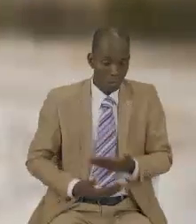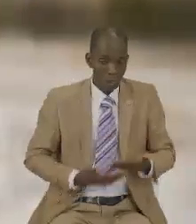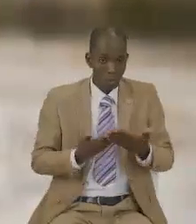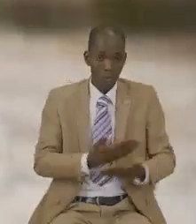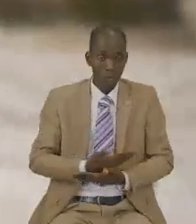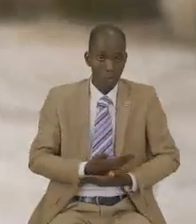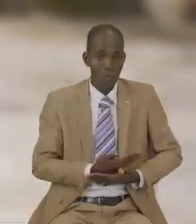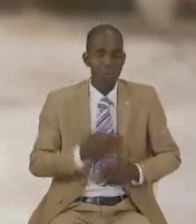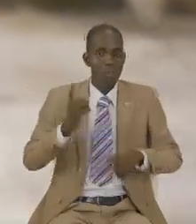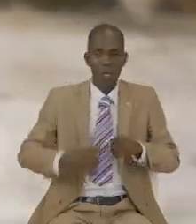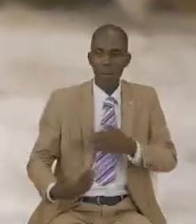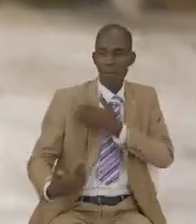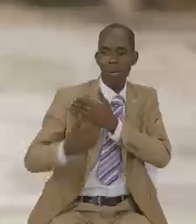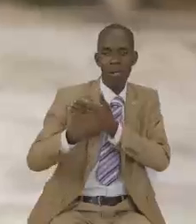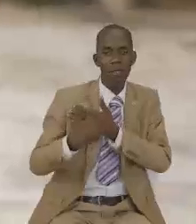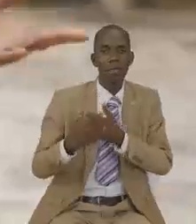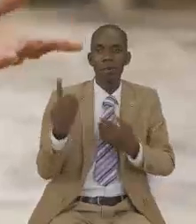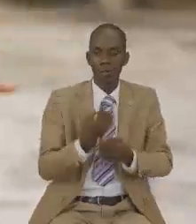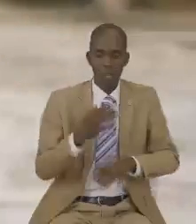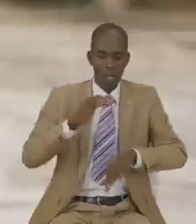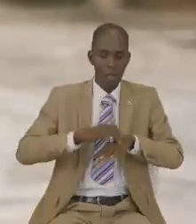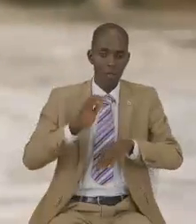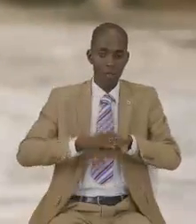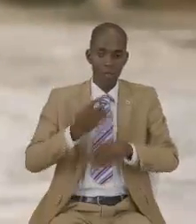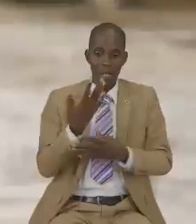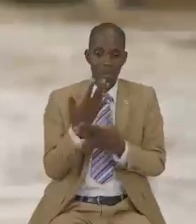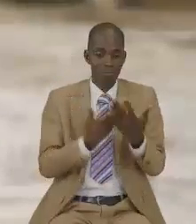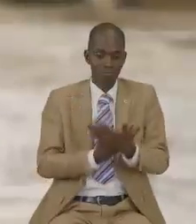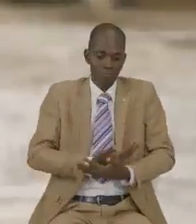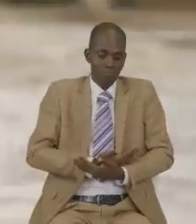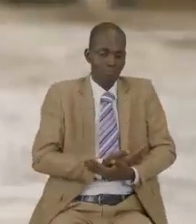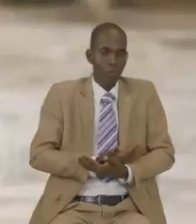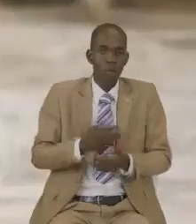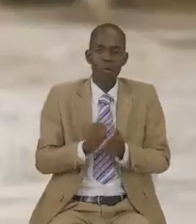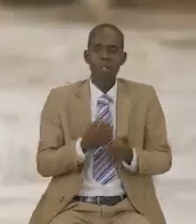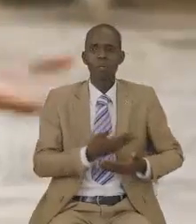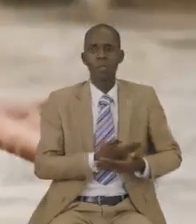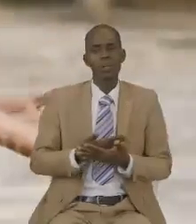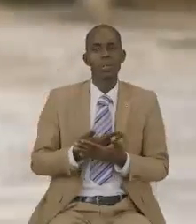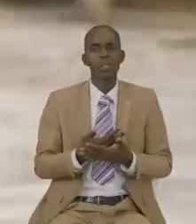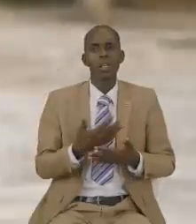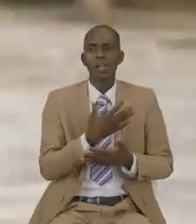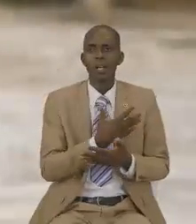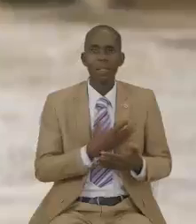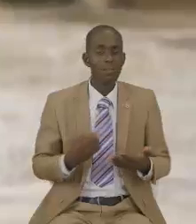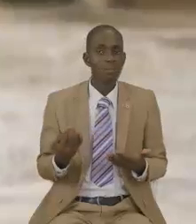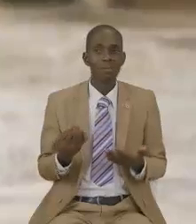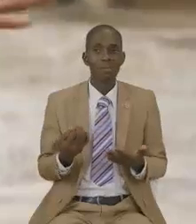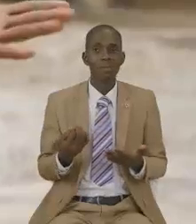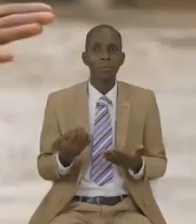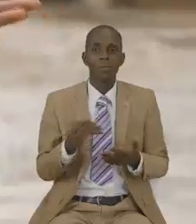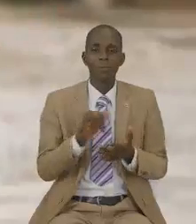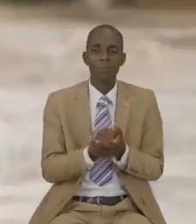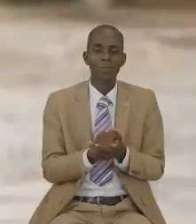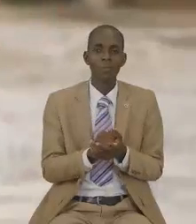shaming. So after that, I didn't know the time this thing. Hunchback then me. Now my mother tell me, I see a person who grow